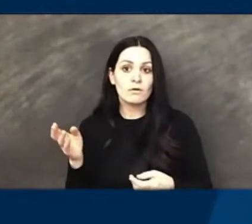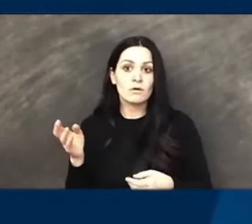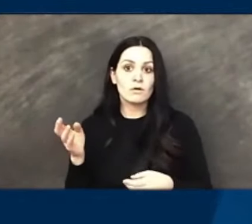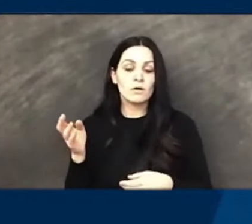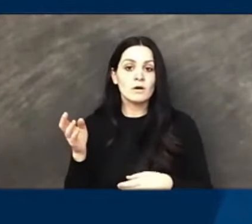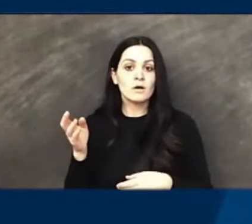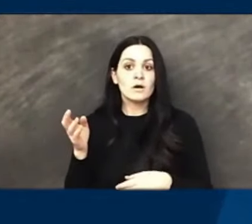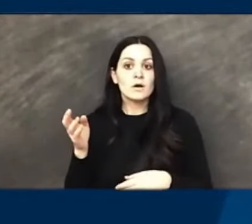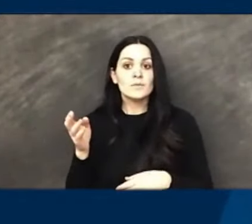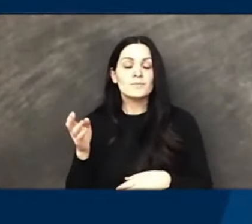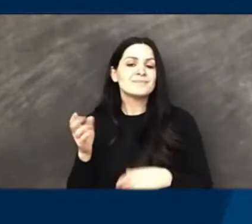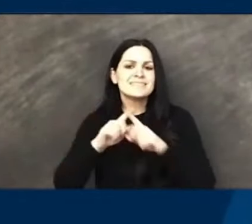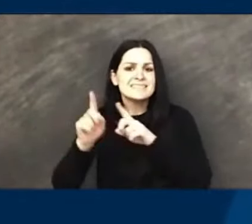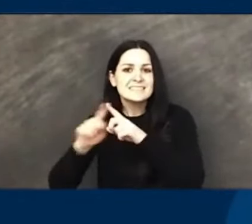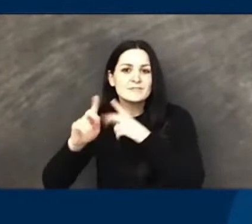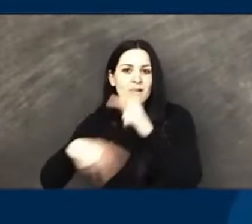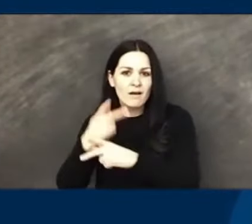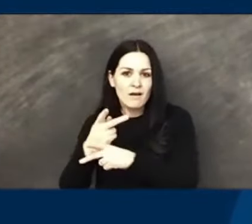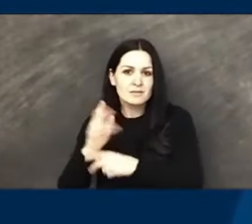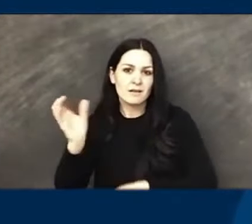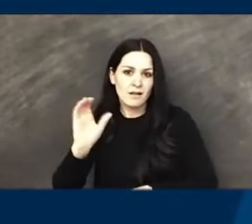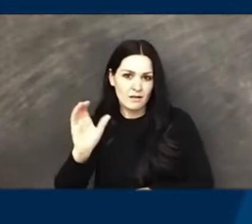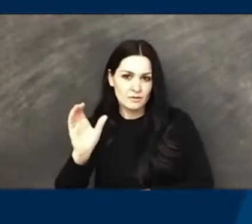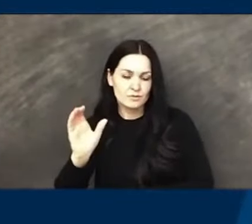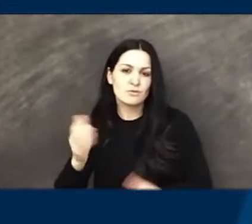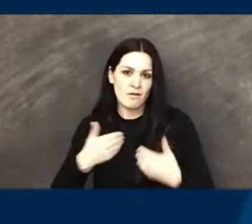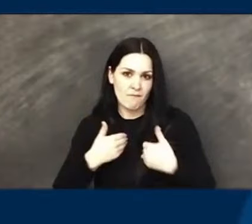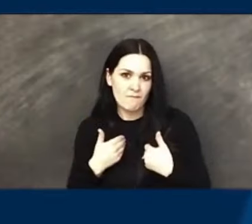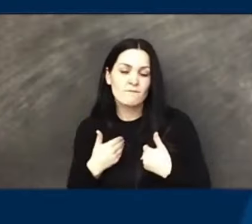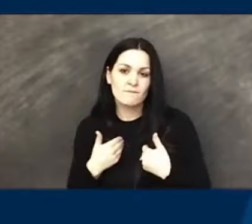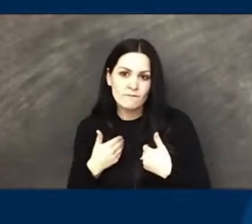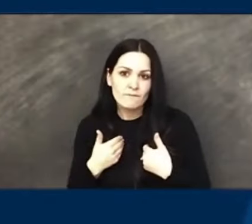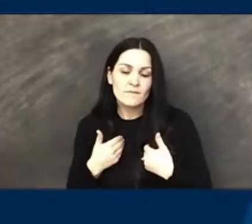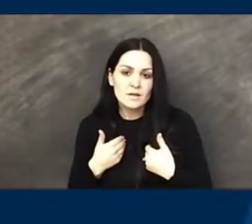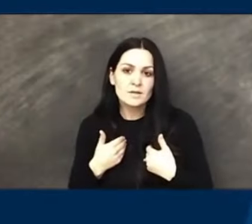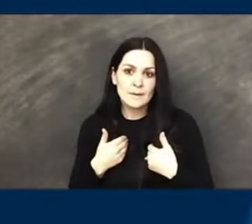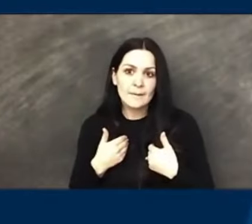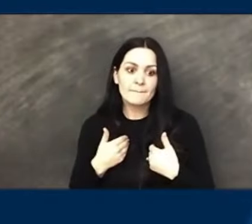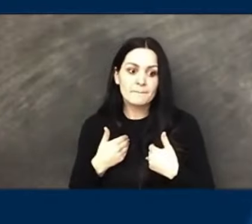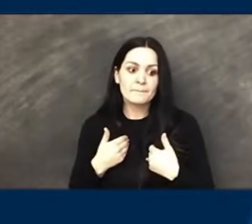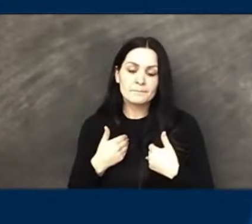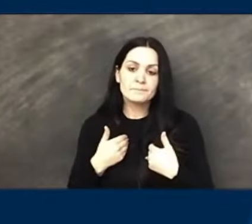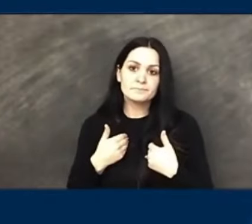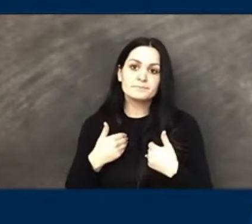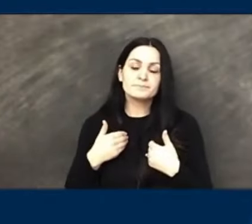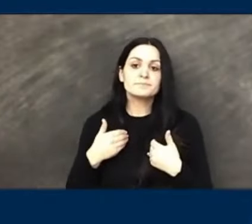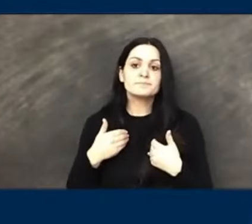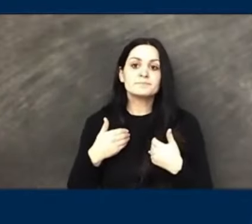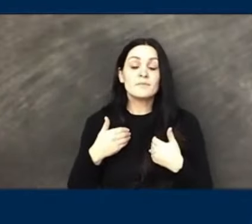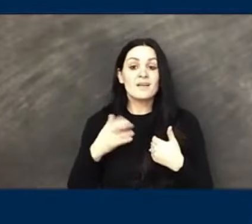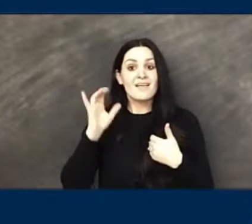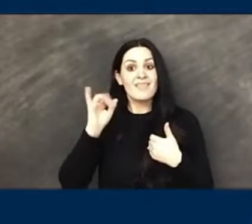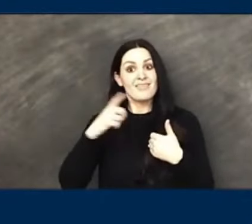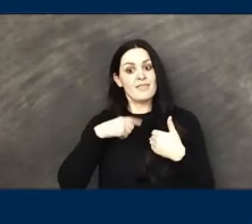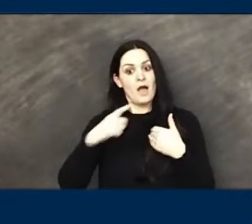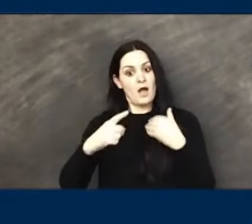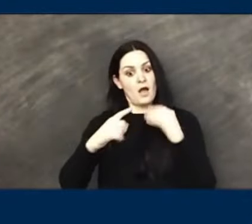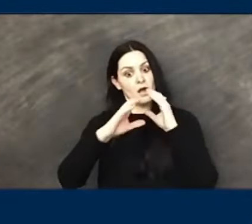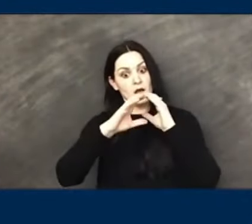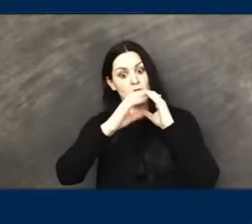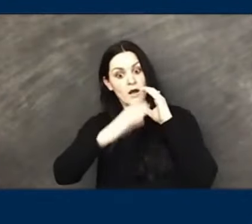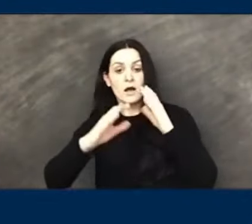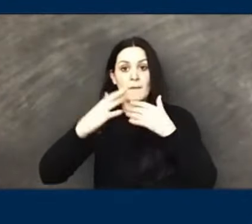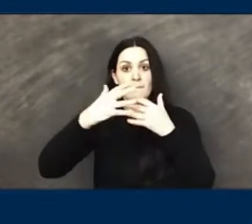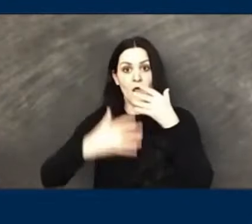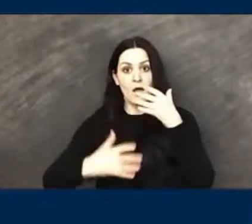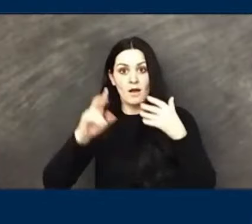just one thing, there are different types. They actually can damage the blood vessel wall. And once they